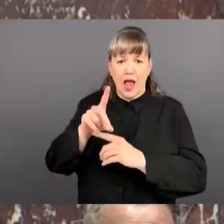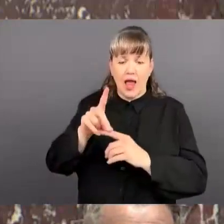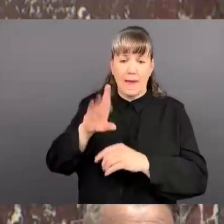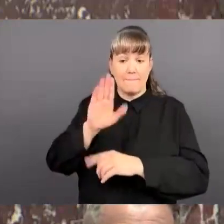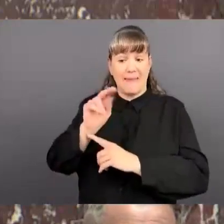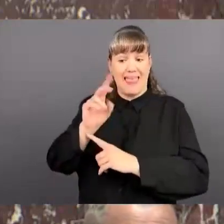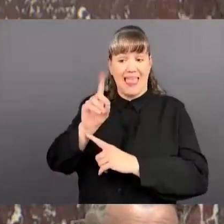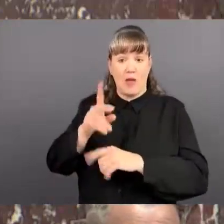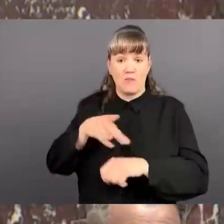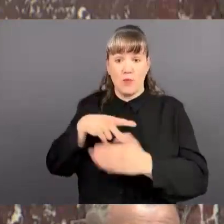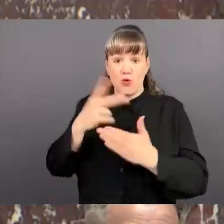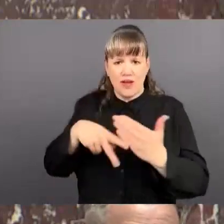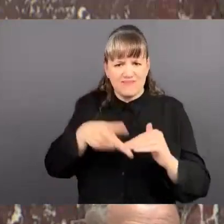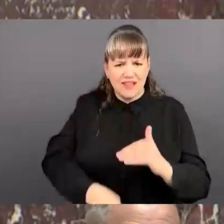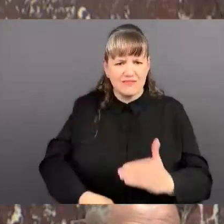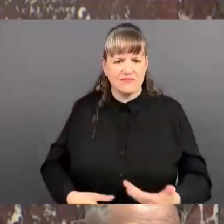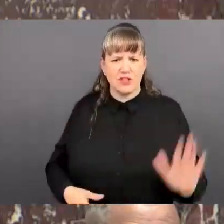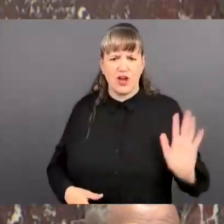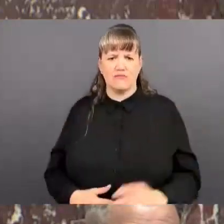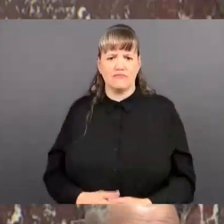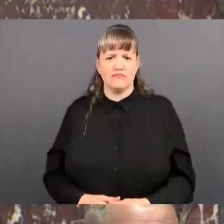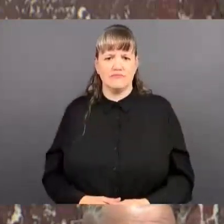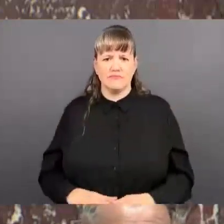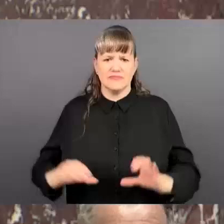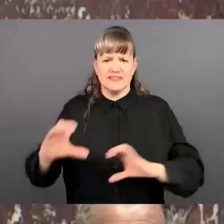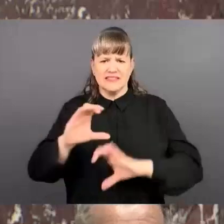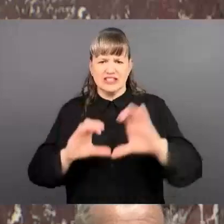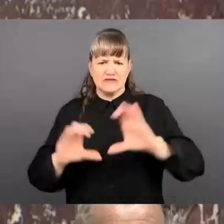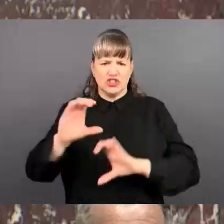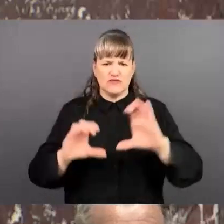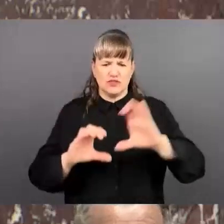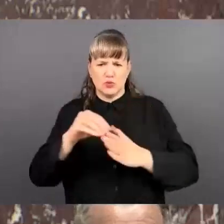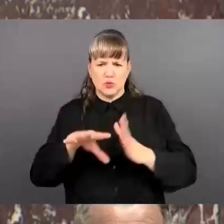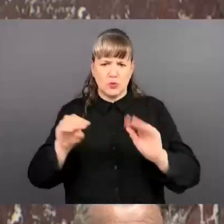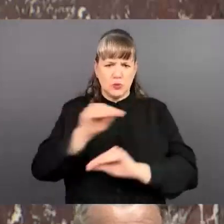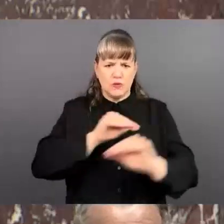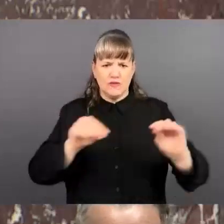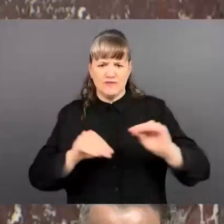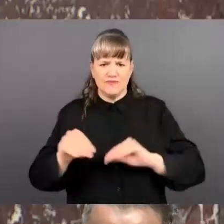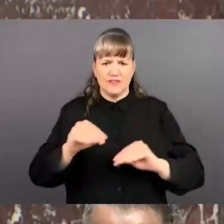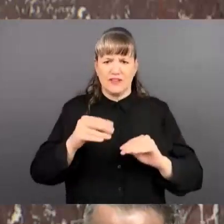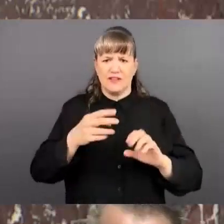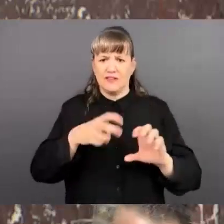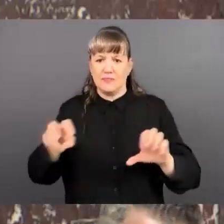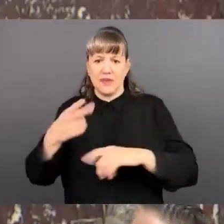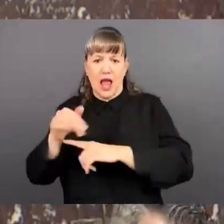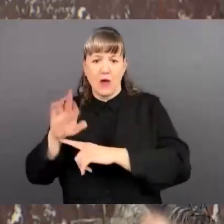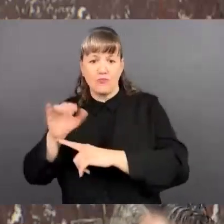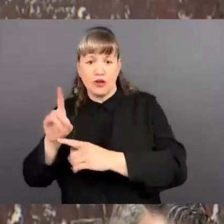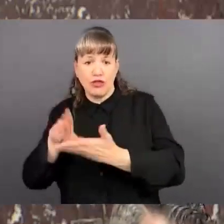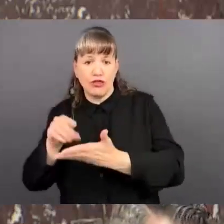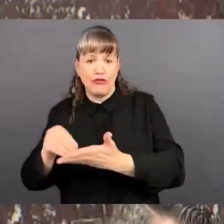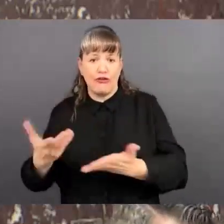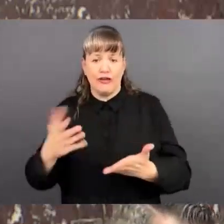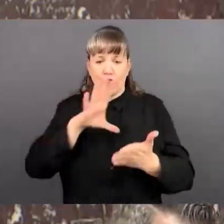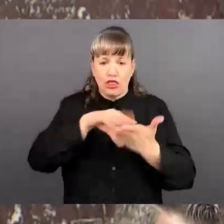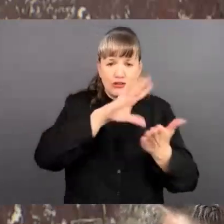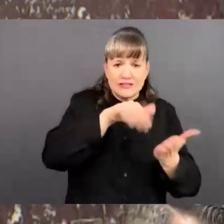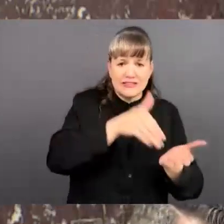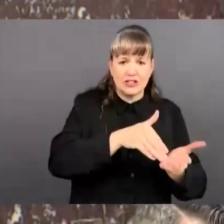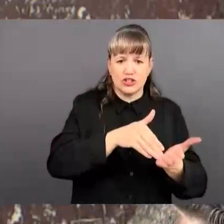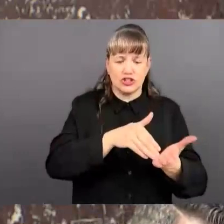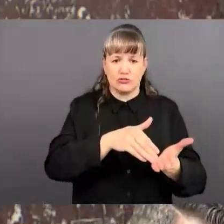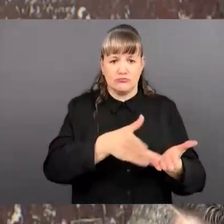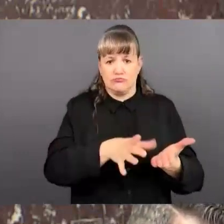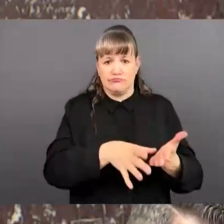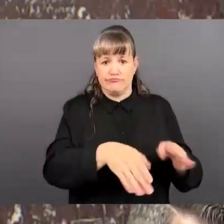Hybrid learning, learning centers, wiped out. All under this NDP government watch, not even to mention the